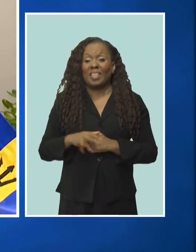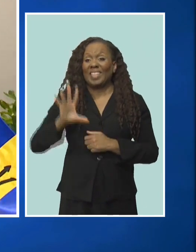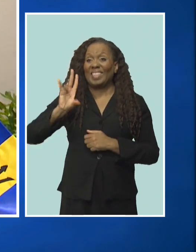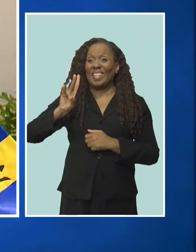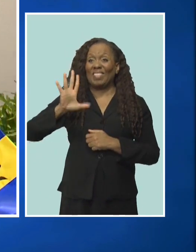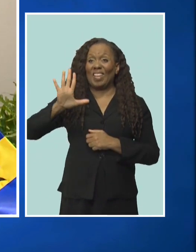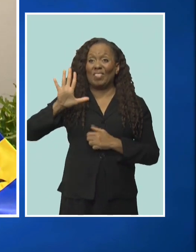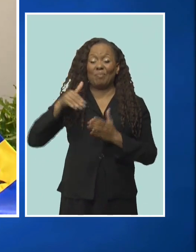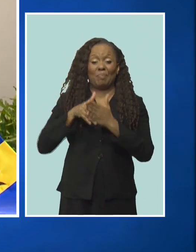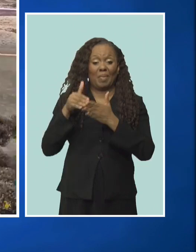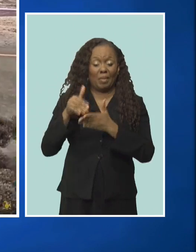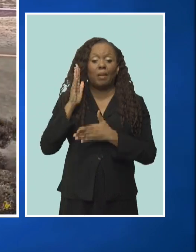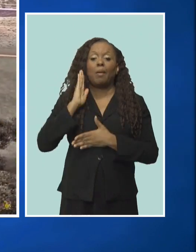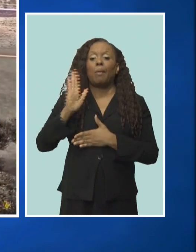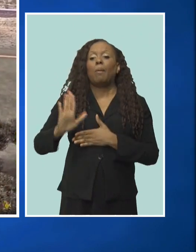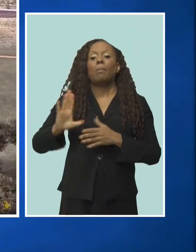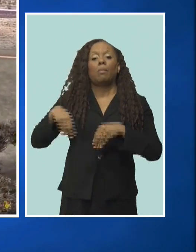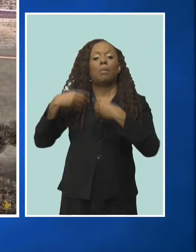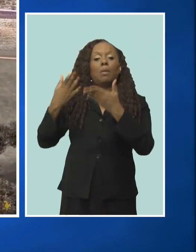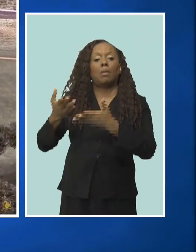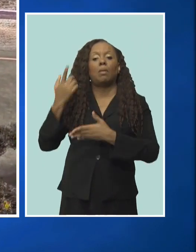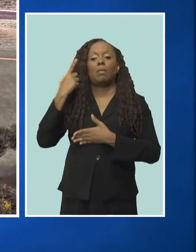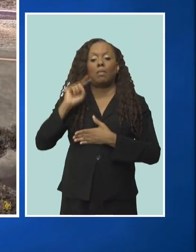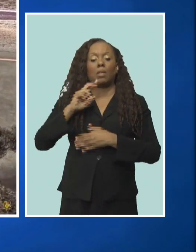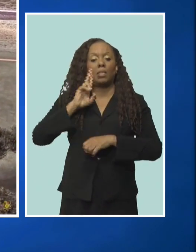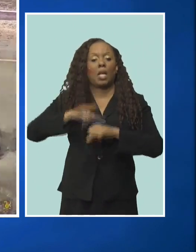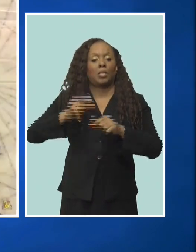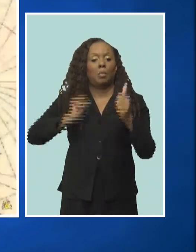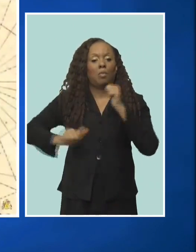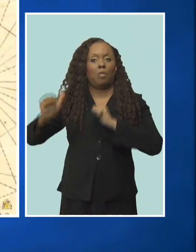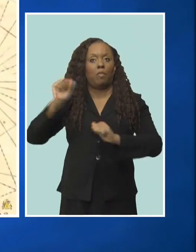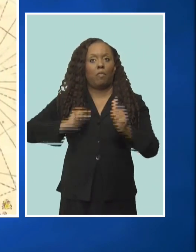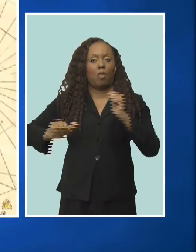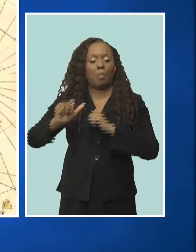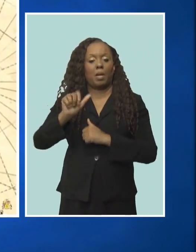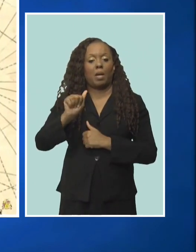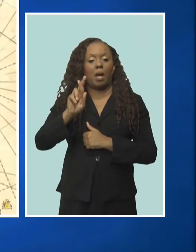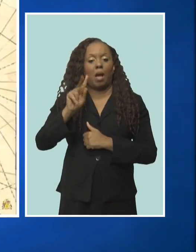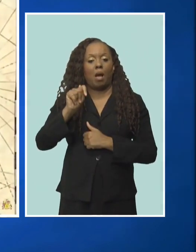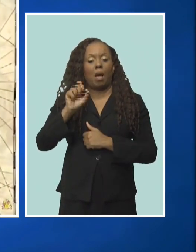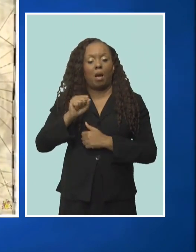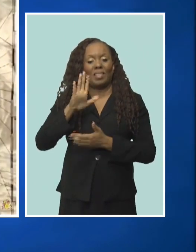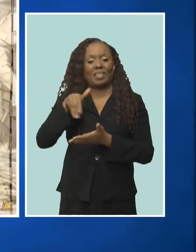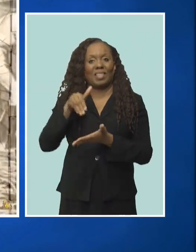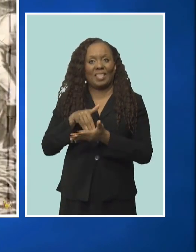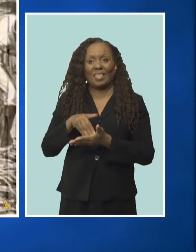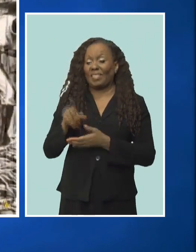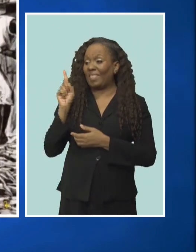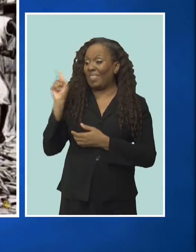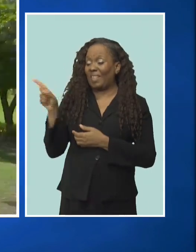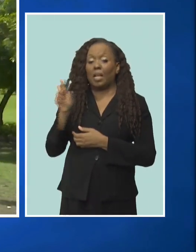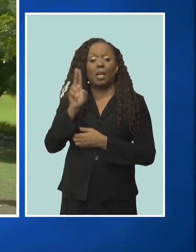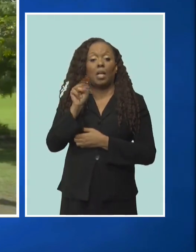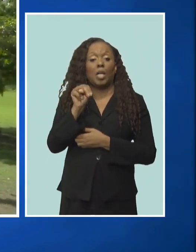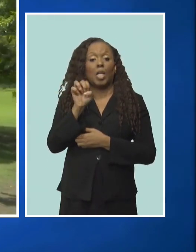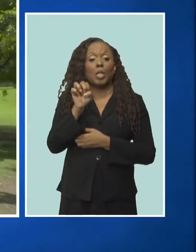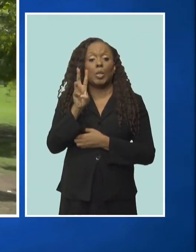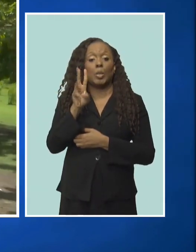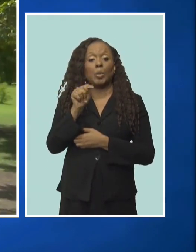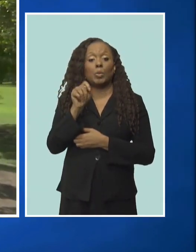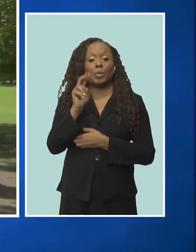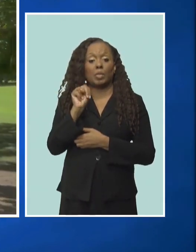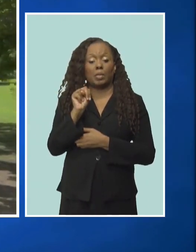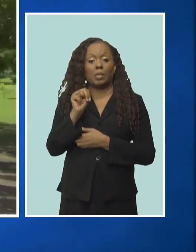will finance the construction of the National Performing Arts Center at the Newton Slave Burial Ground and also an amphitheater